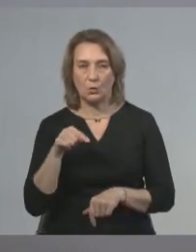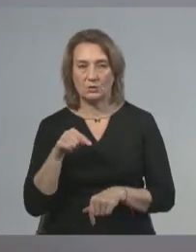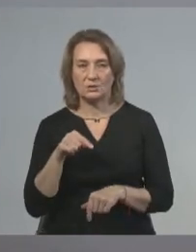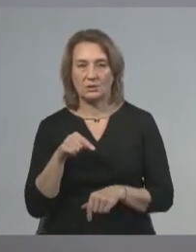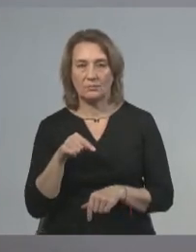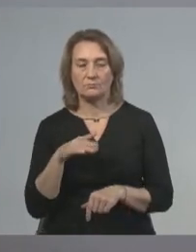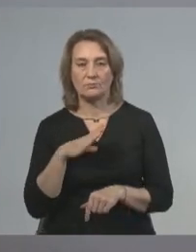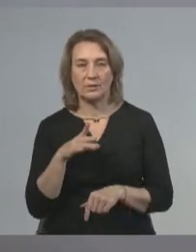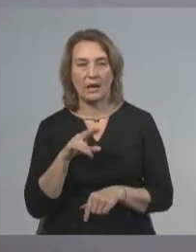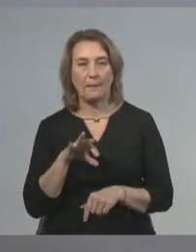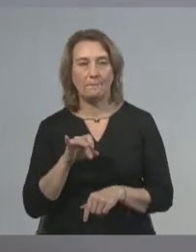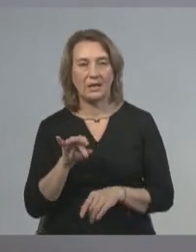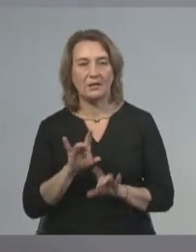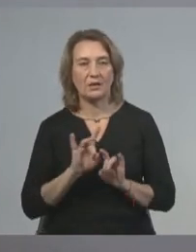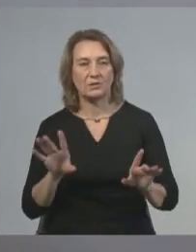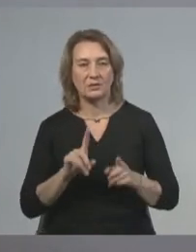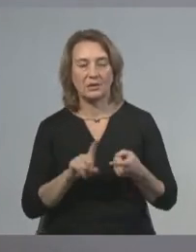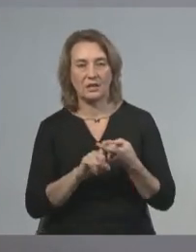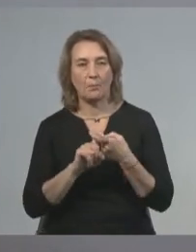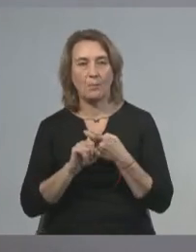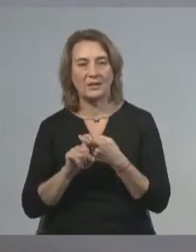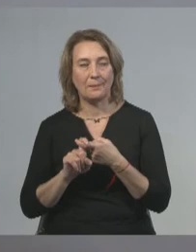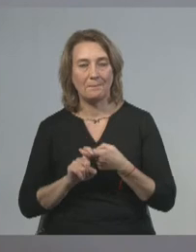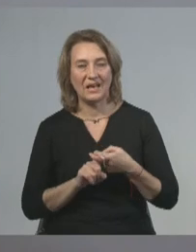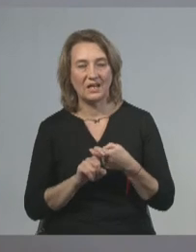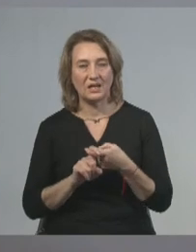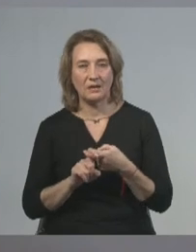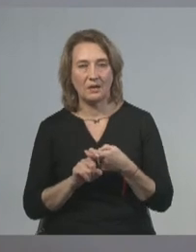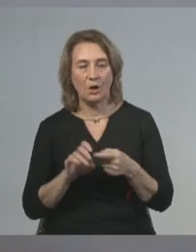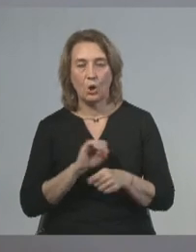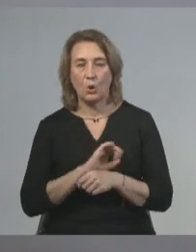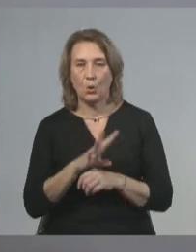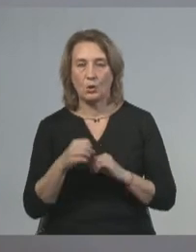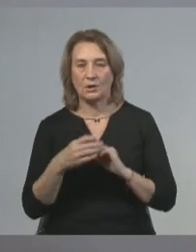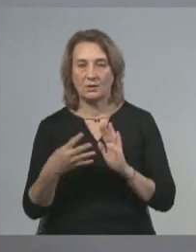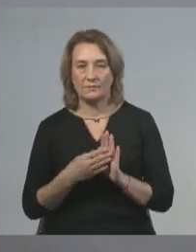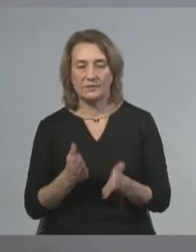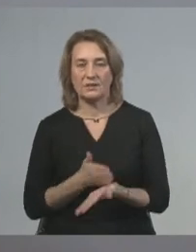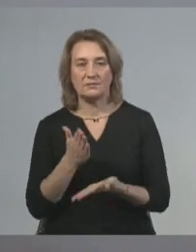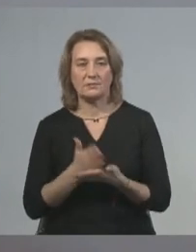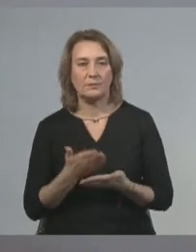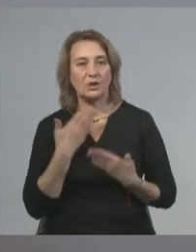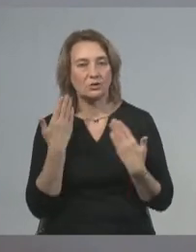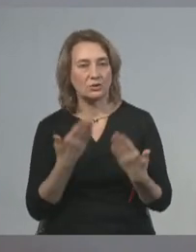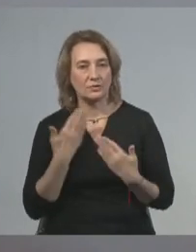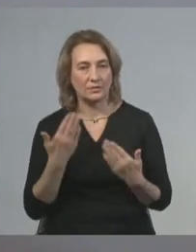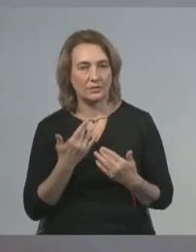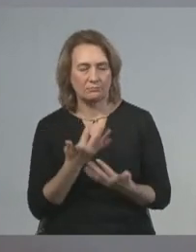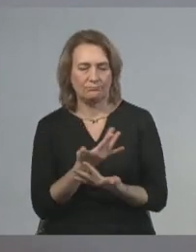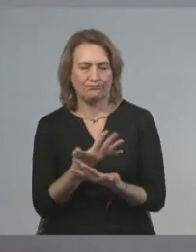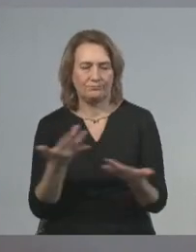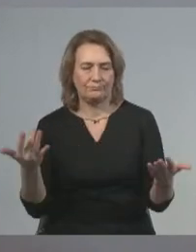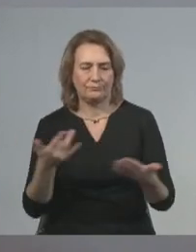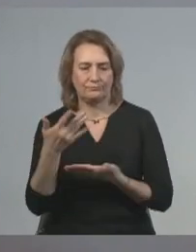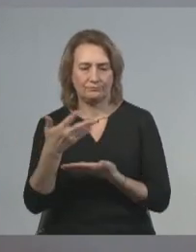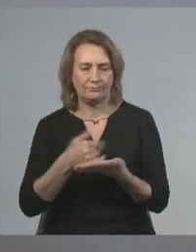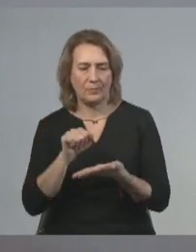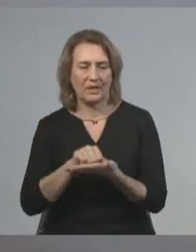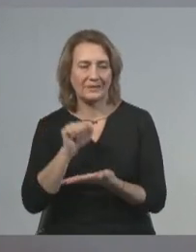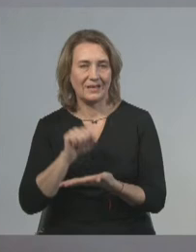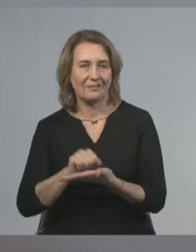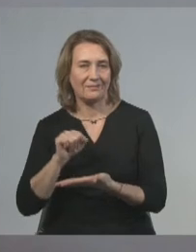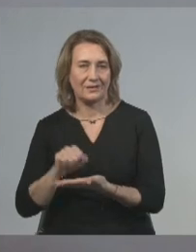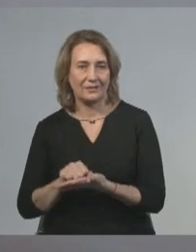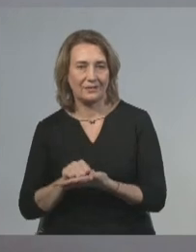pandemic and it was really interesting to read a lot of articles uh how female leaders coped with pandemic and it was